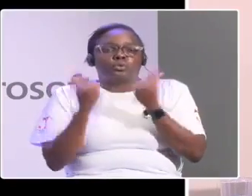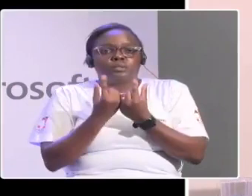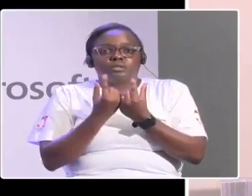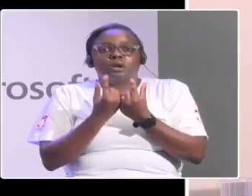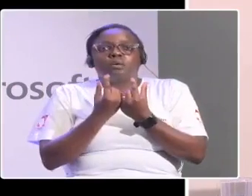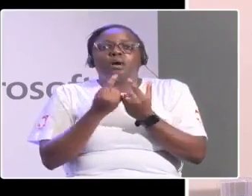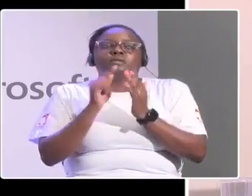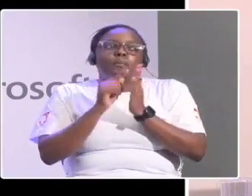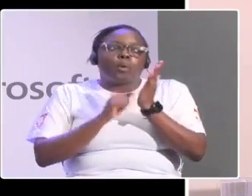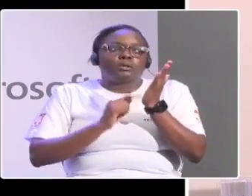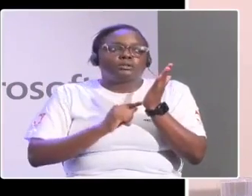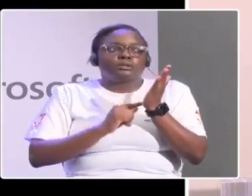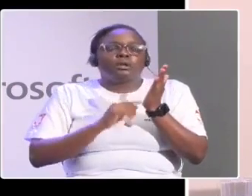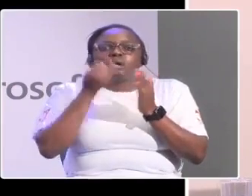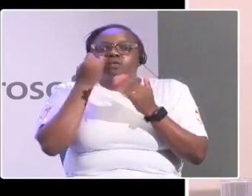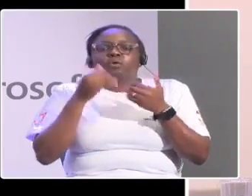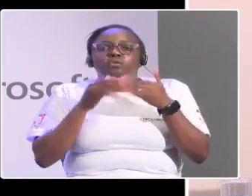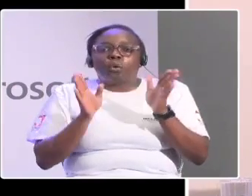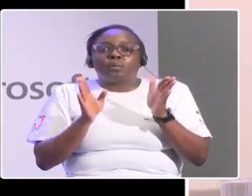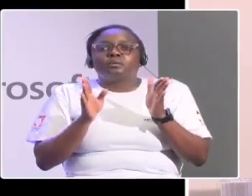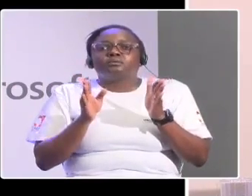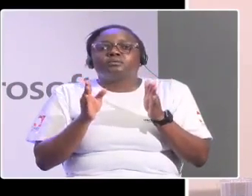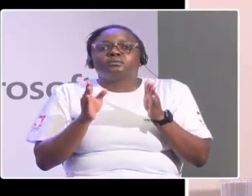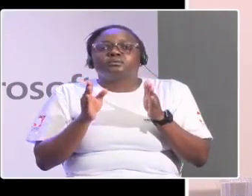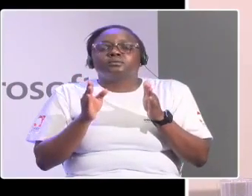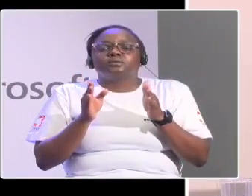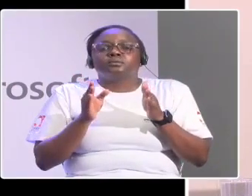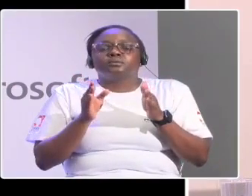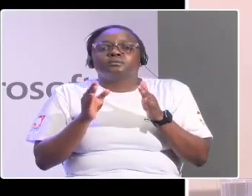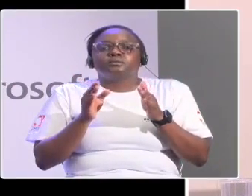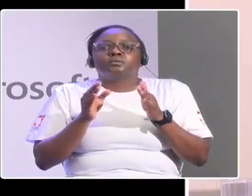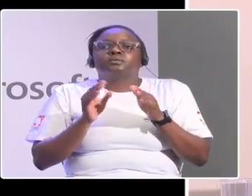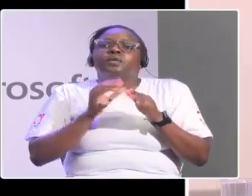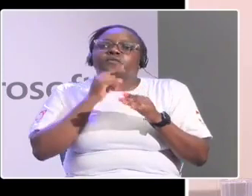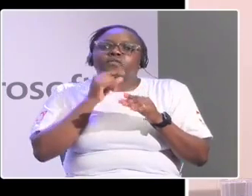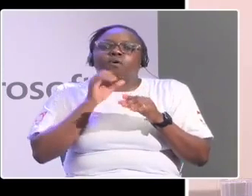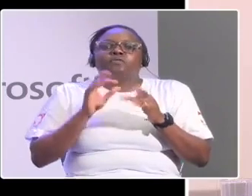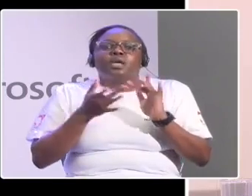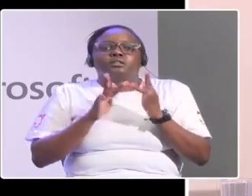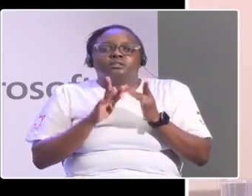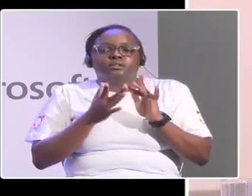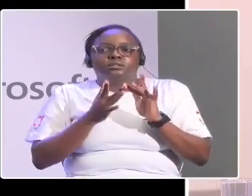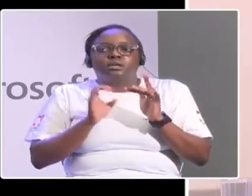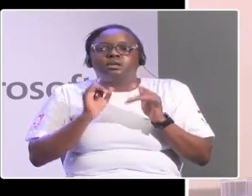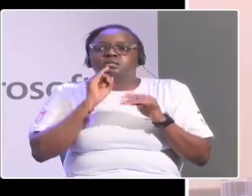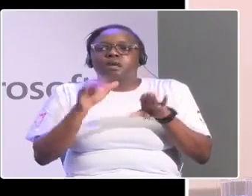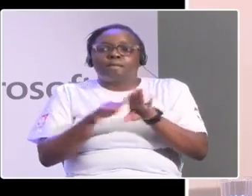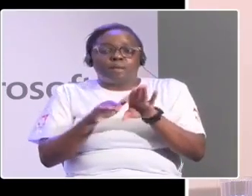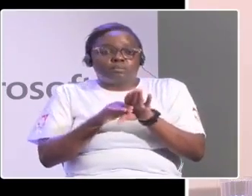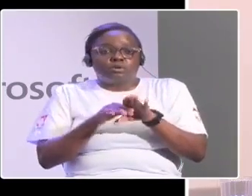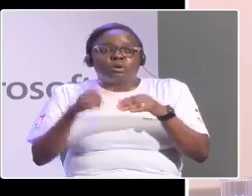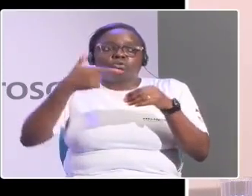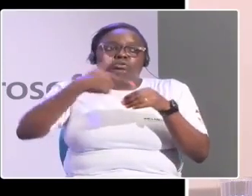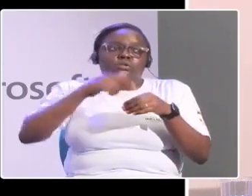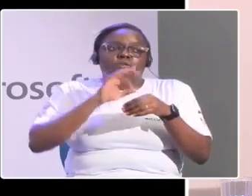points. If you were in the opening session, Vint Cerf, who is the father of the internet, he is a member. He